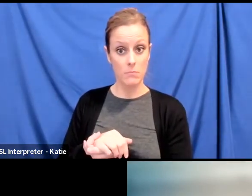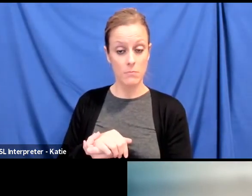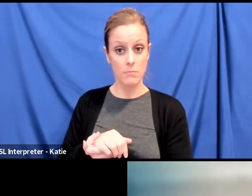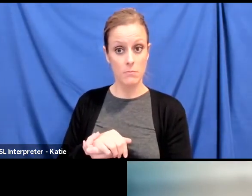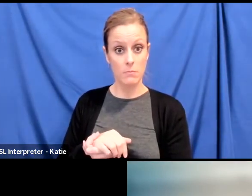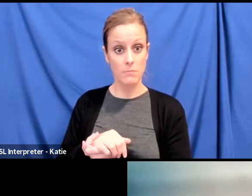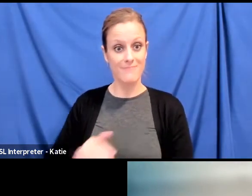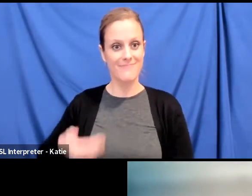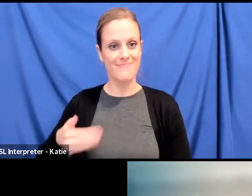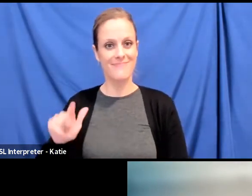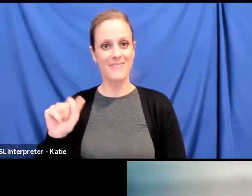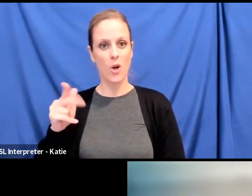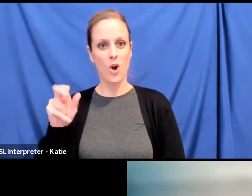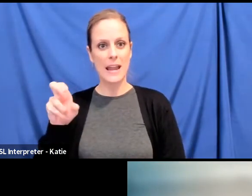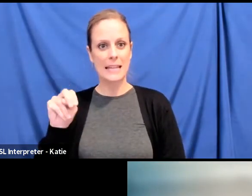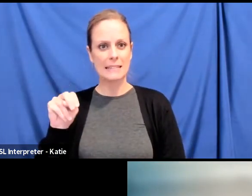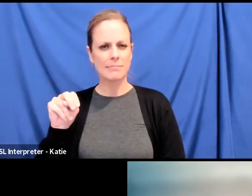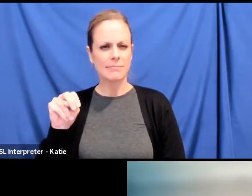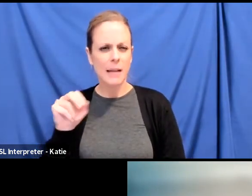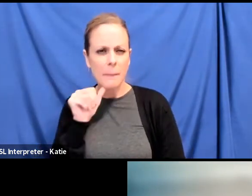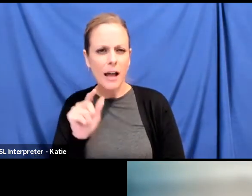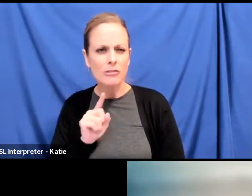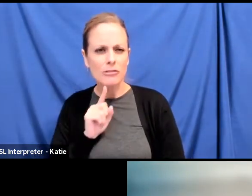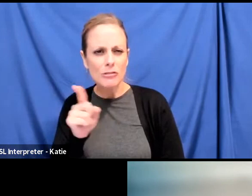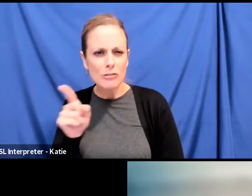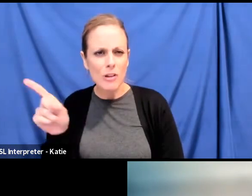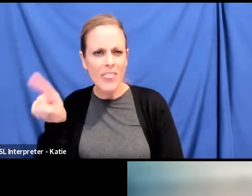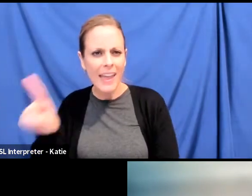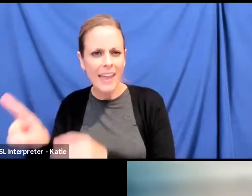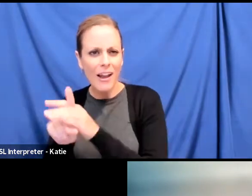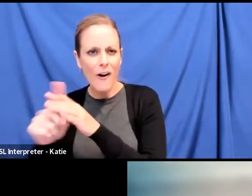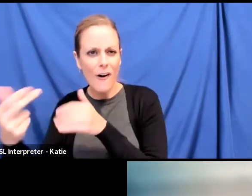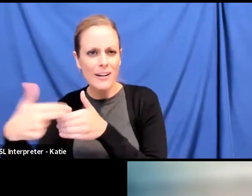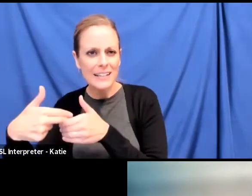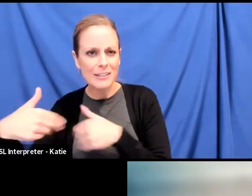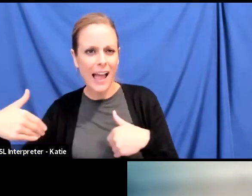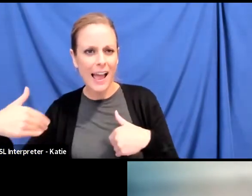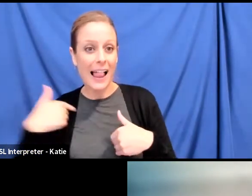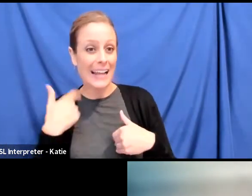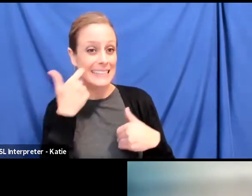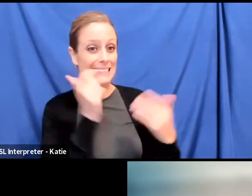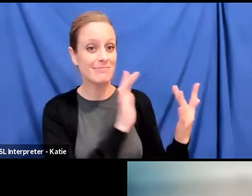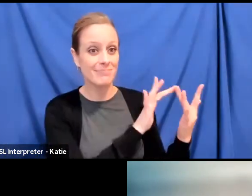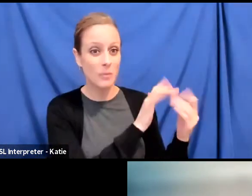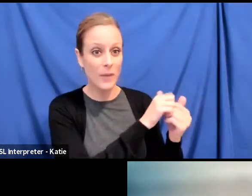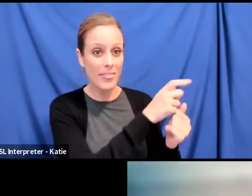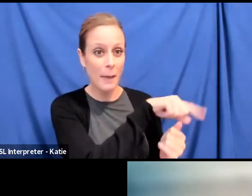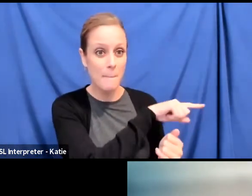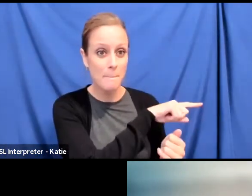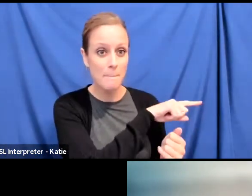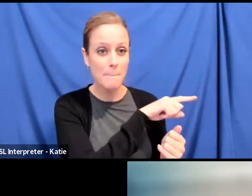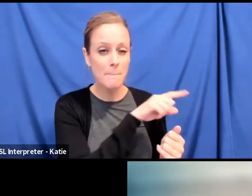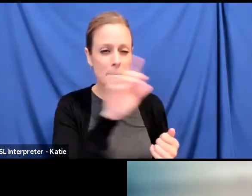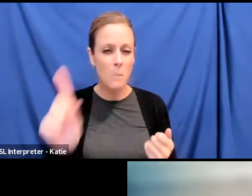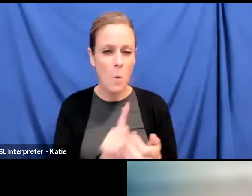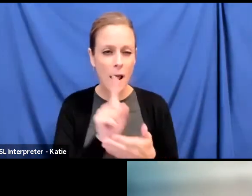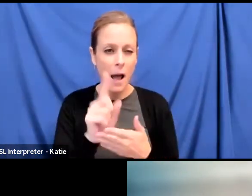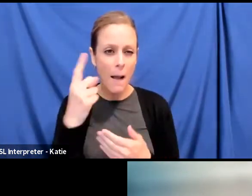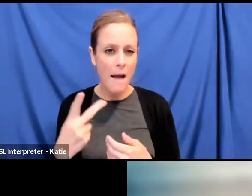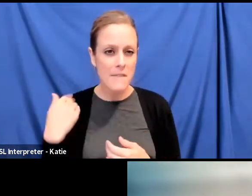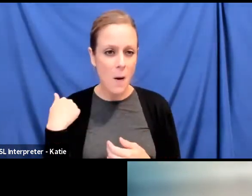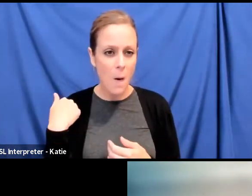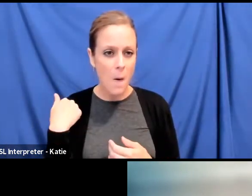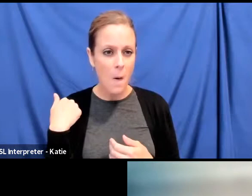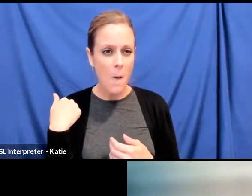This is Lauren. I am not sure they are here yet. I did just speak with them about an hour and a half ago, but